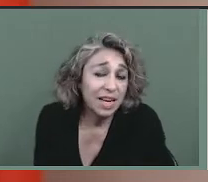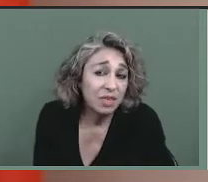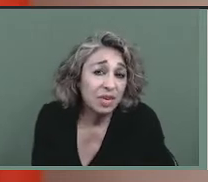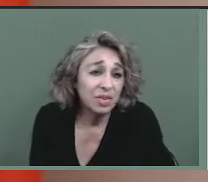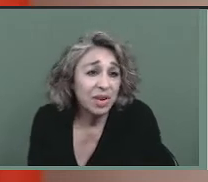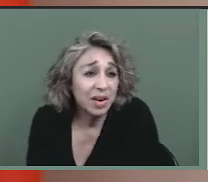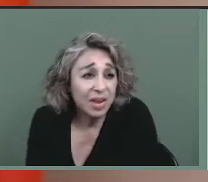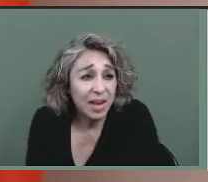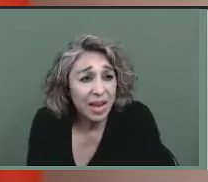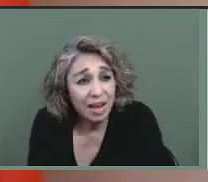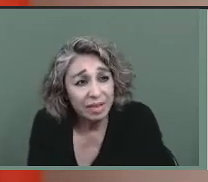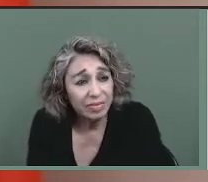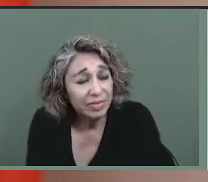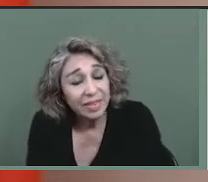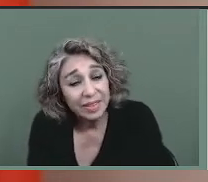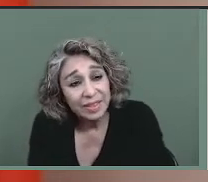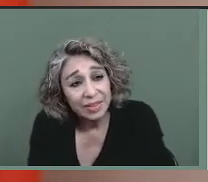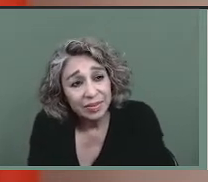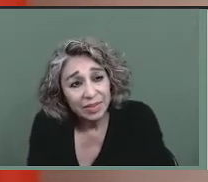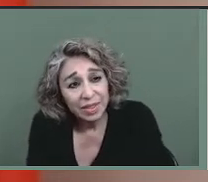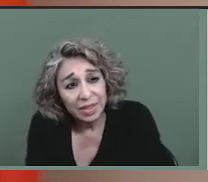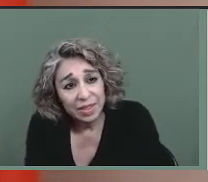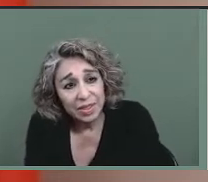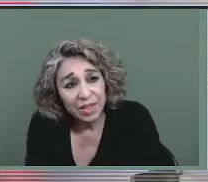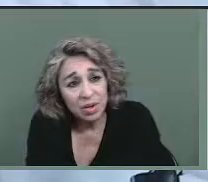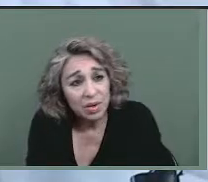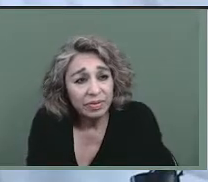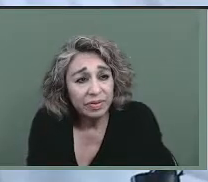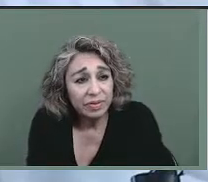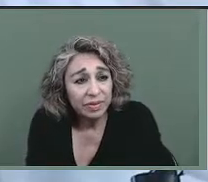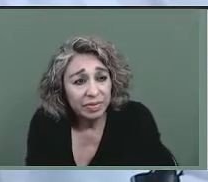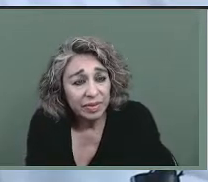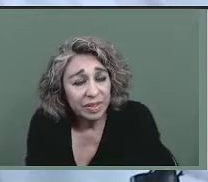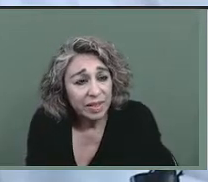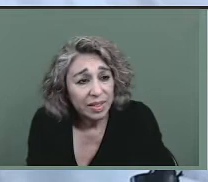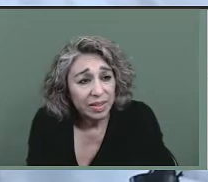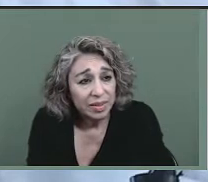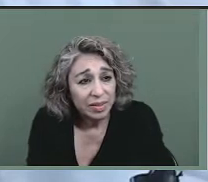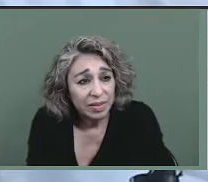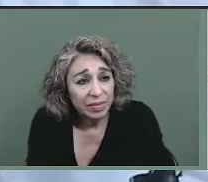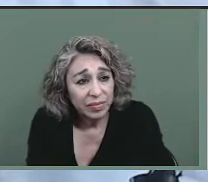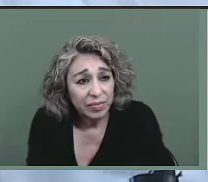that's an hour to an hour and a half. So